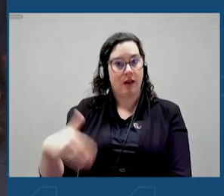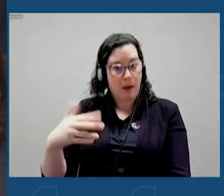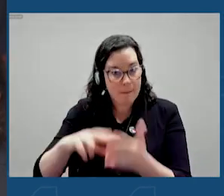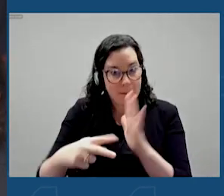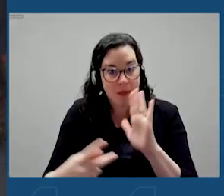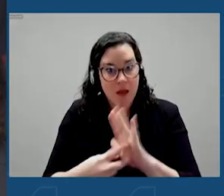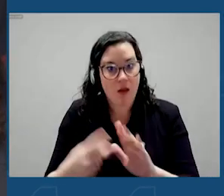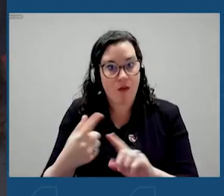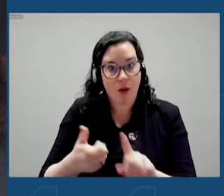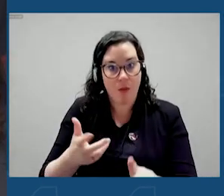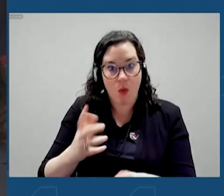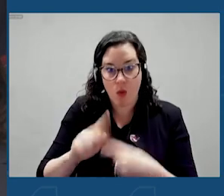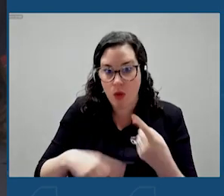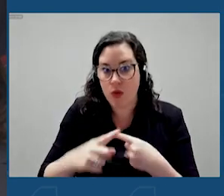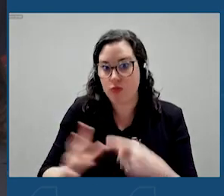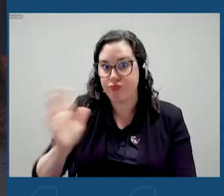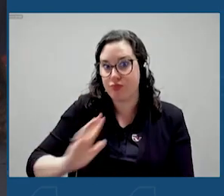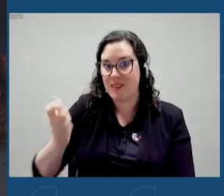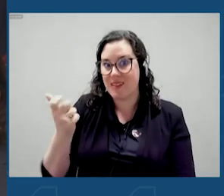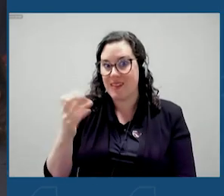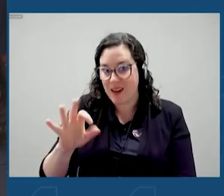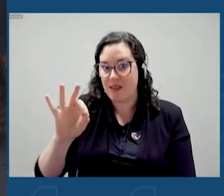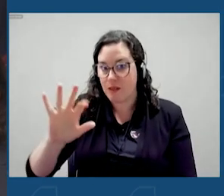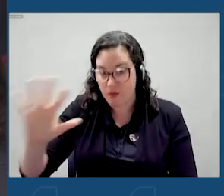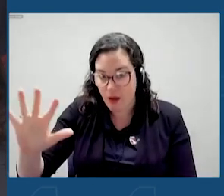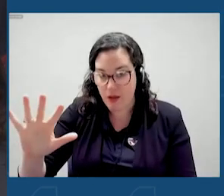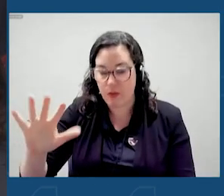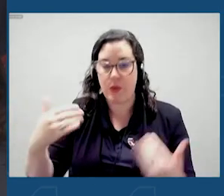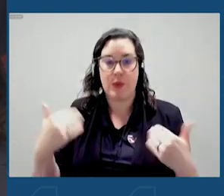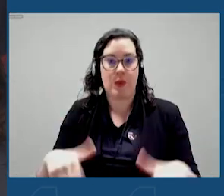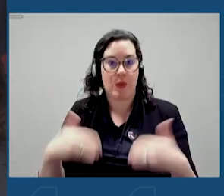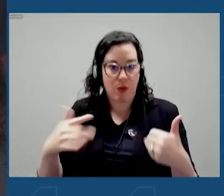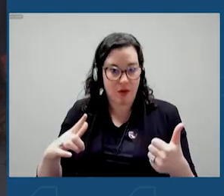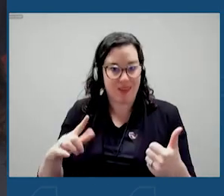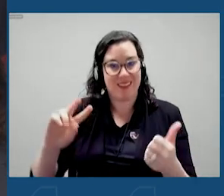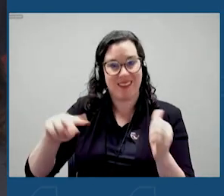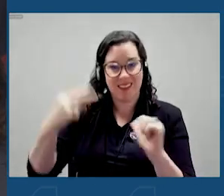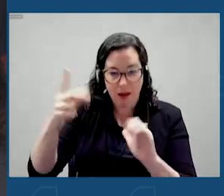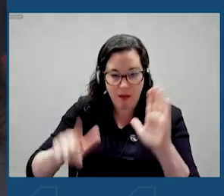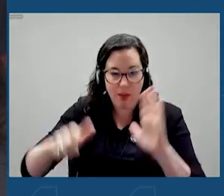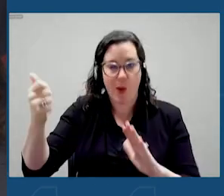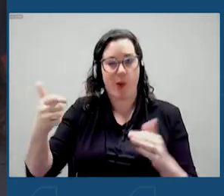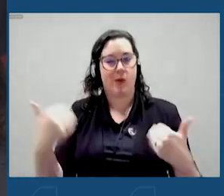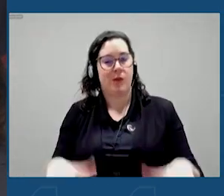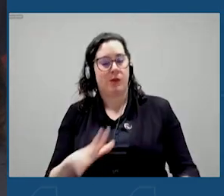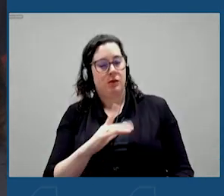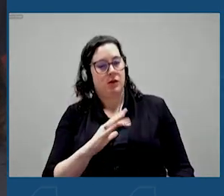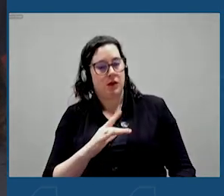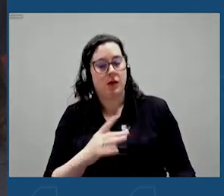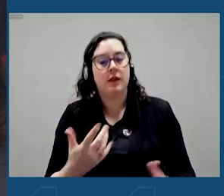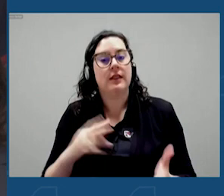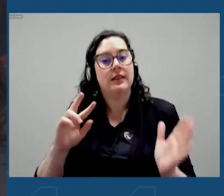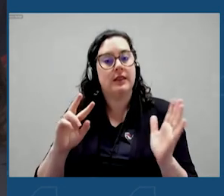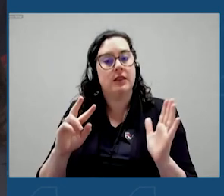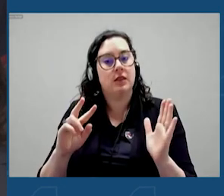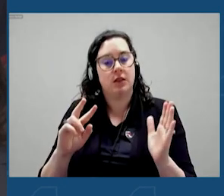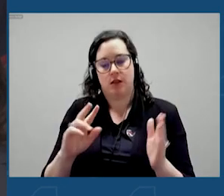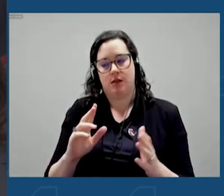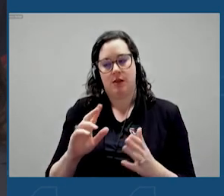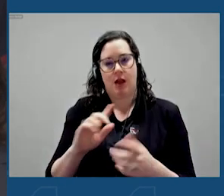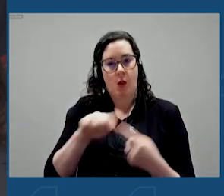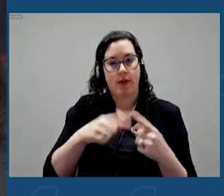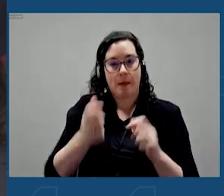to 1995 when the Comstat era started. Second lowest. Second to only